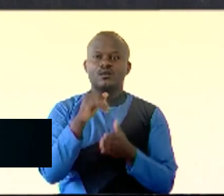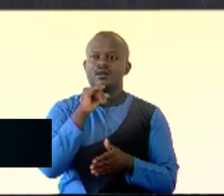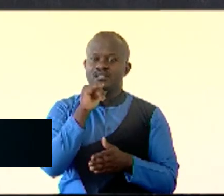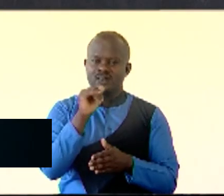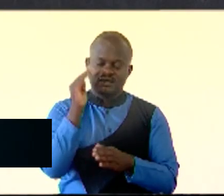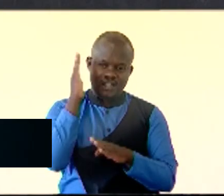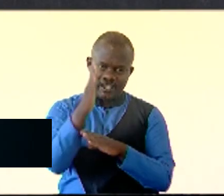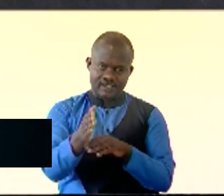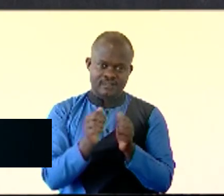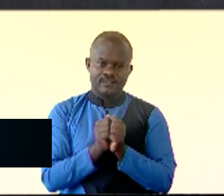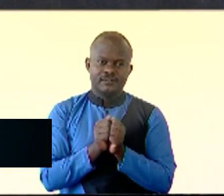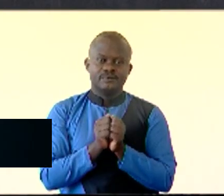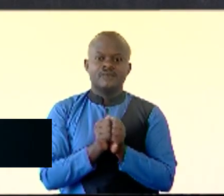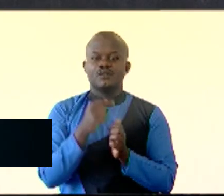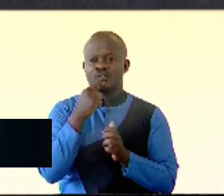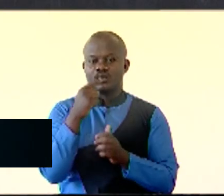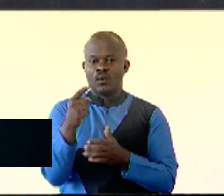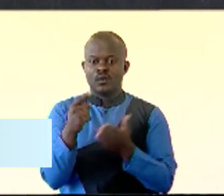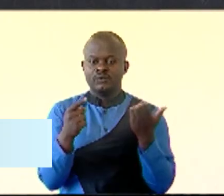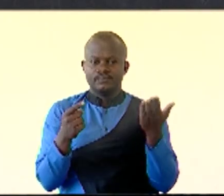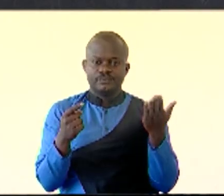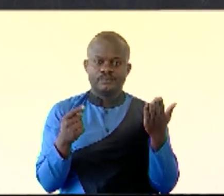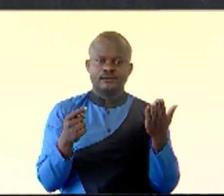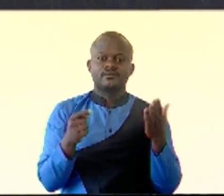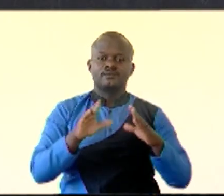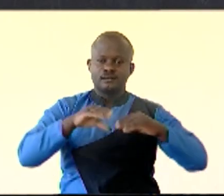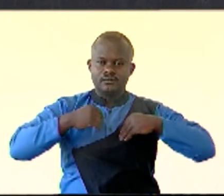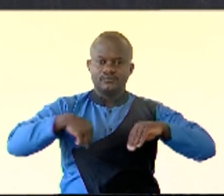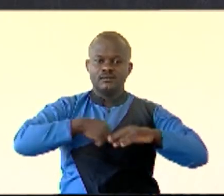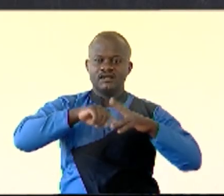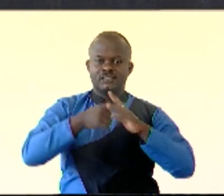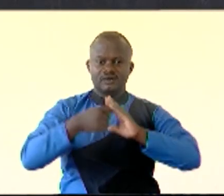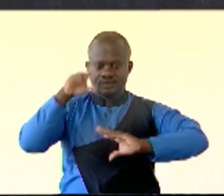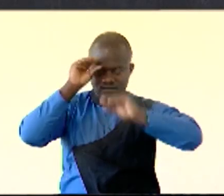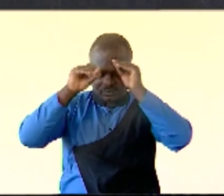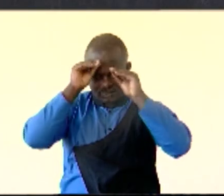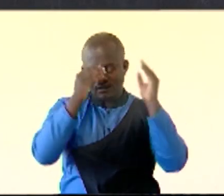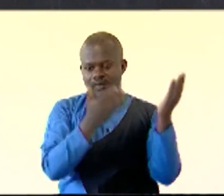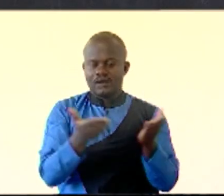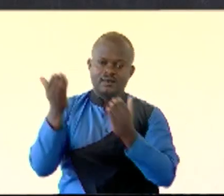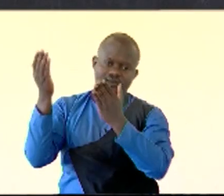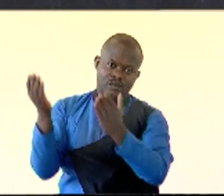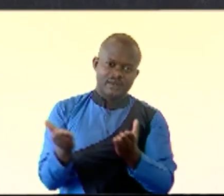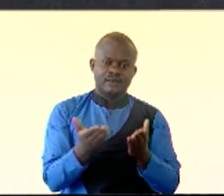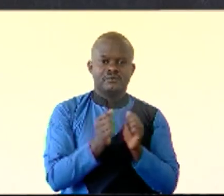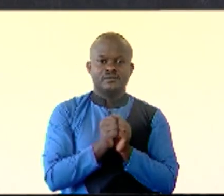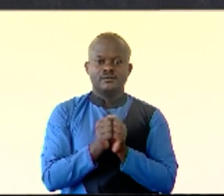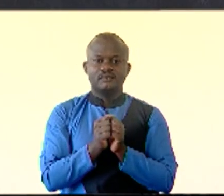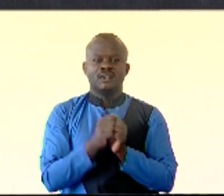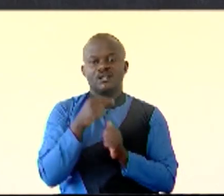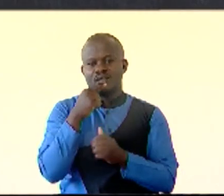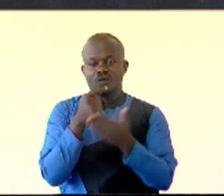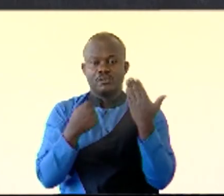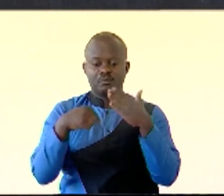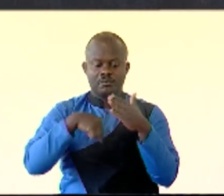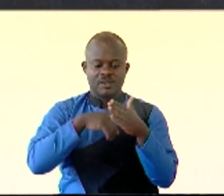contact. So let's start our lesson, and welcome to the lesson. So before